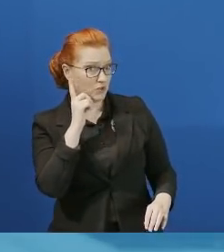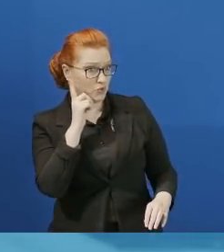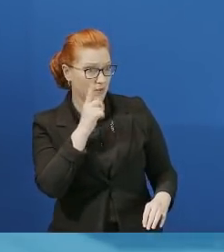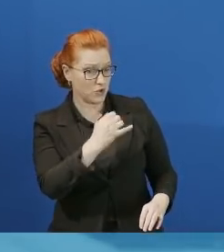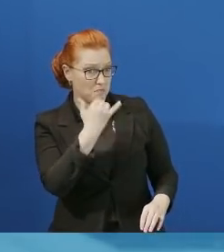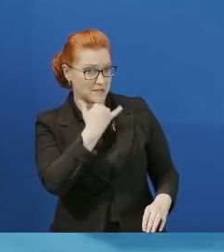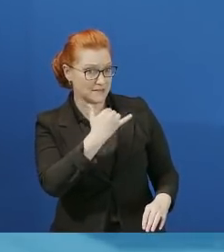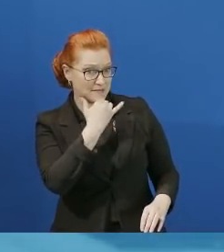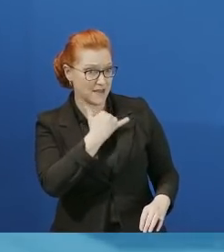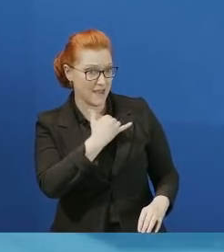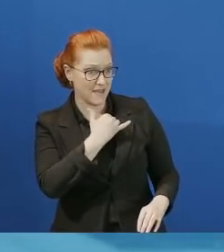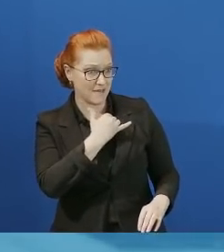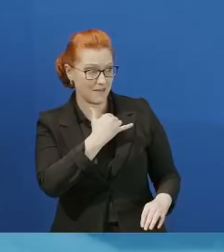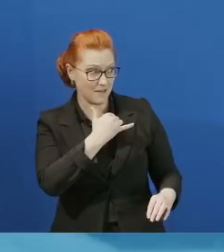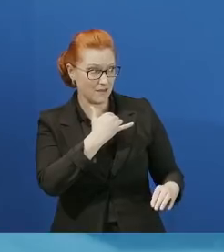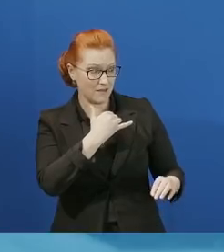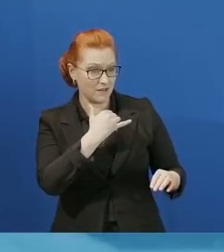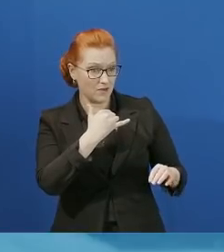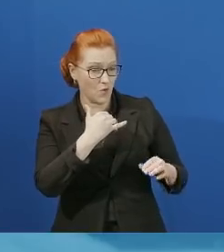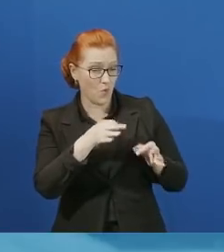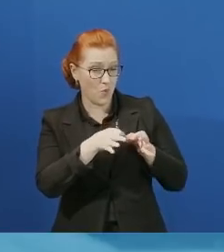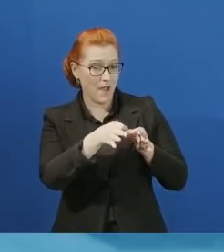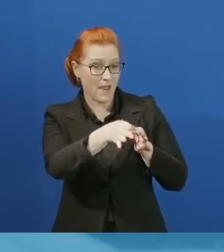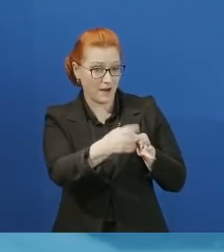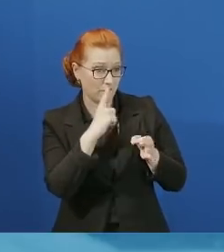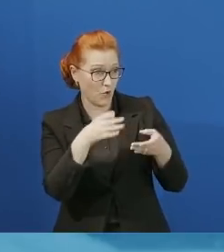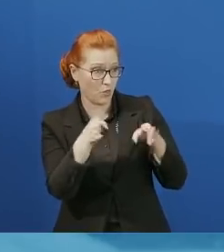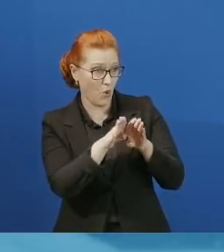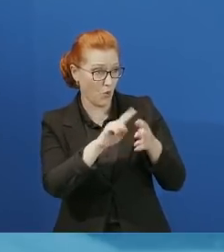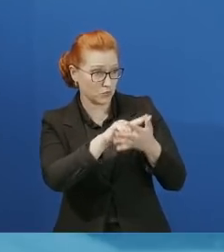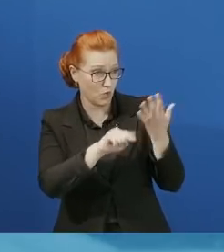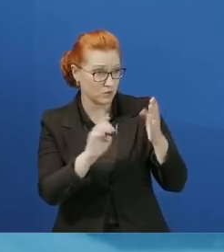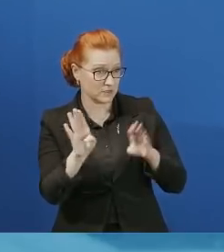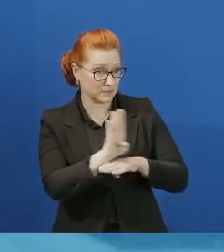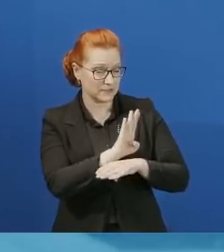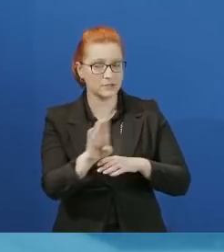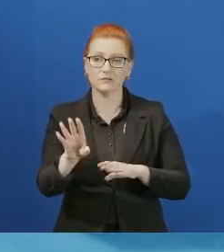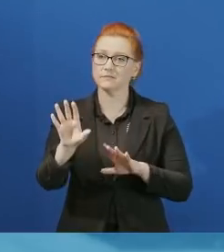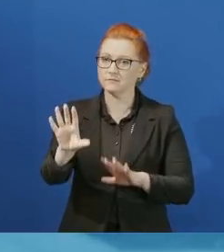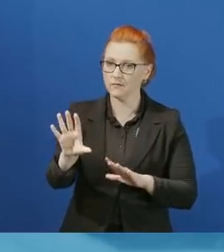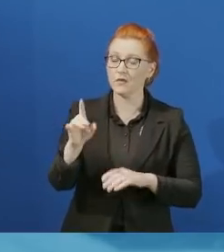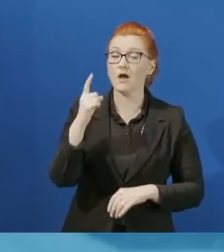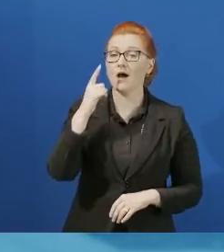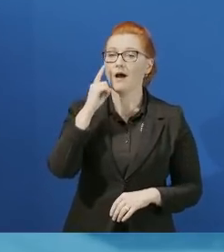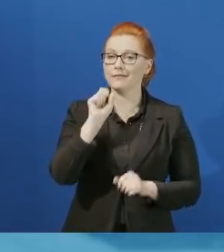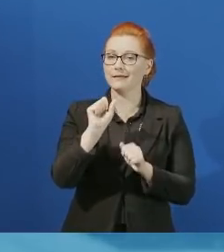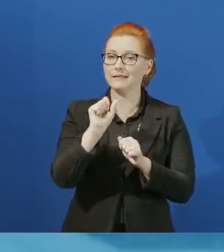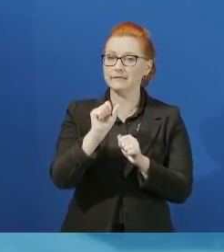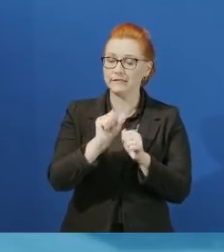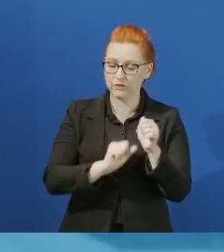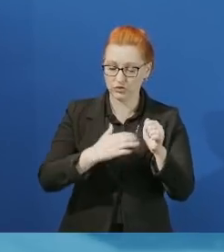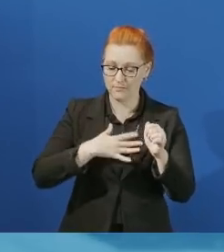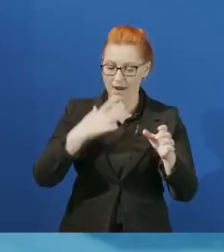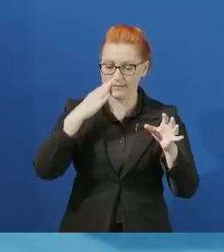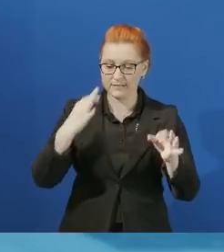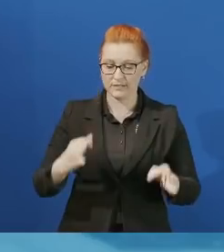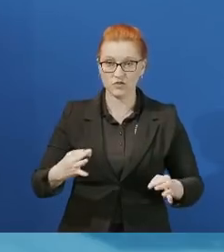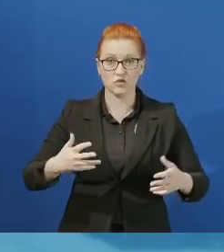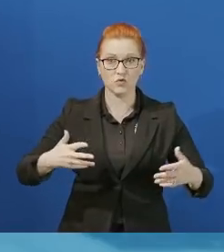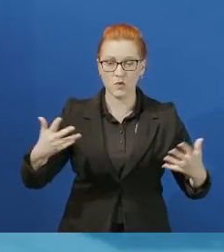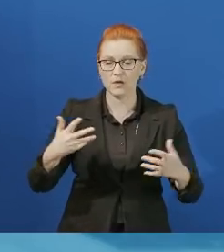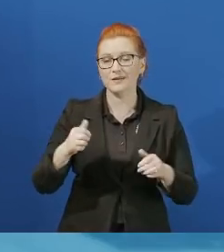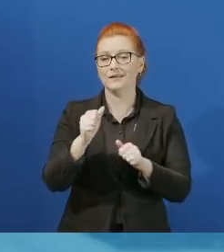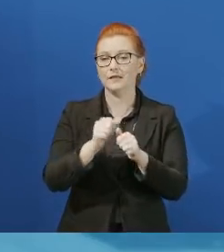think that every decision that was made along the way was a decision that was